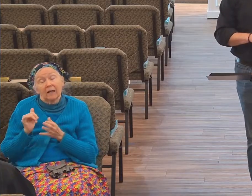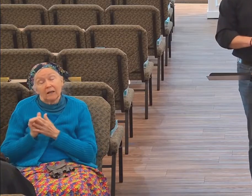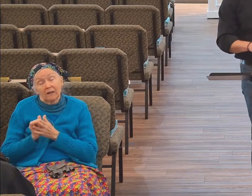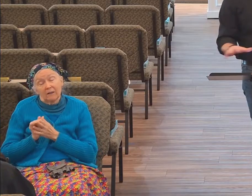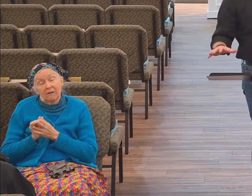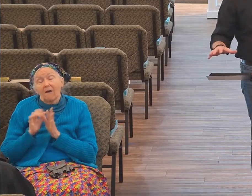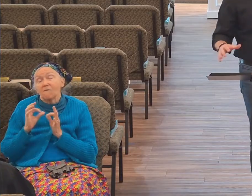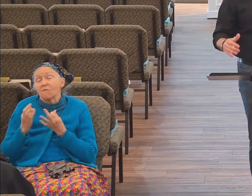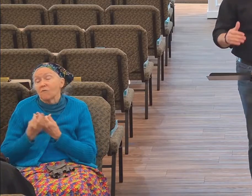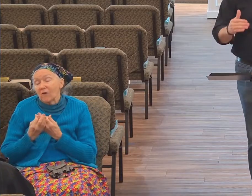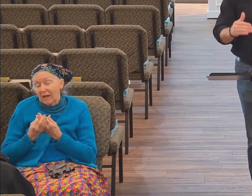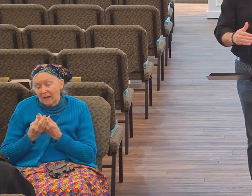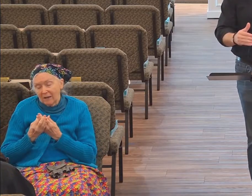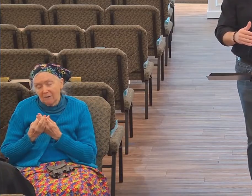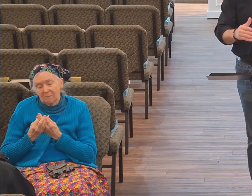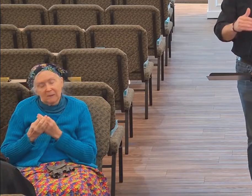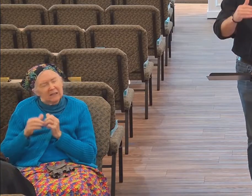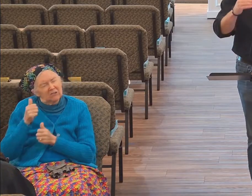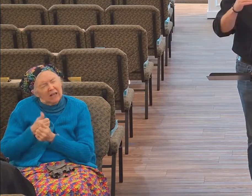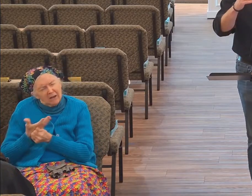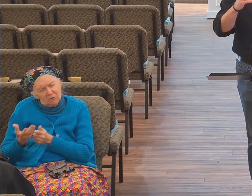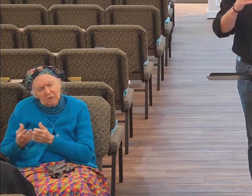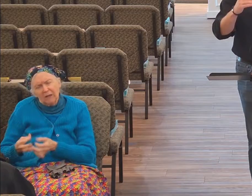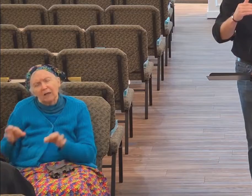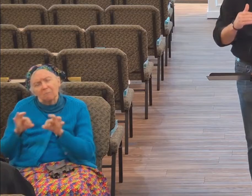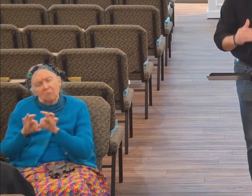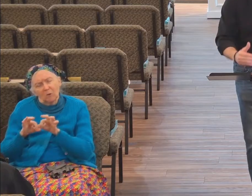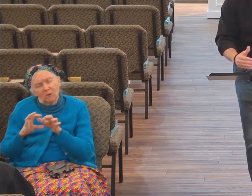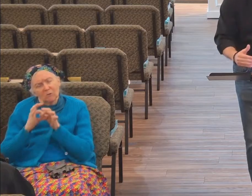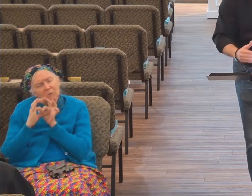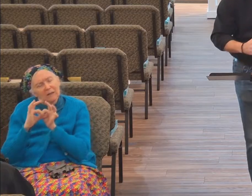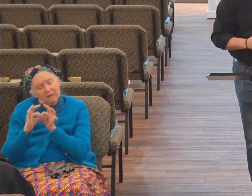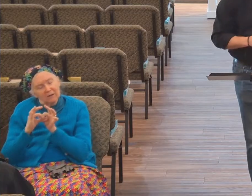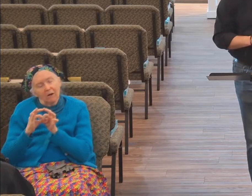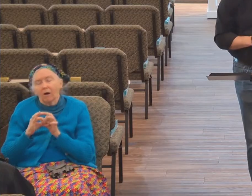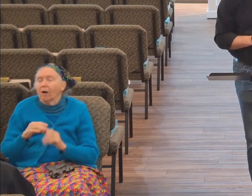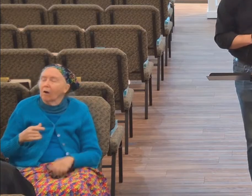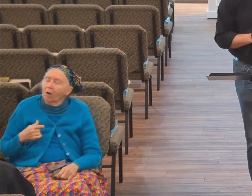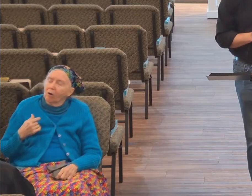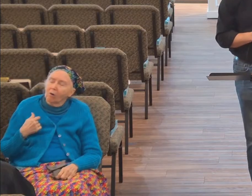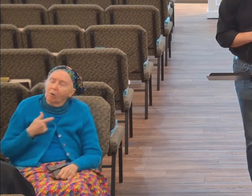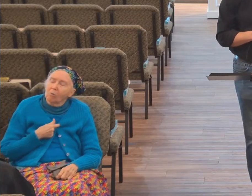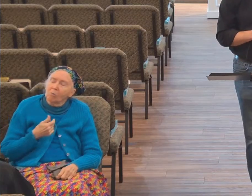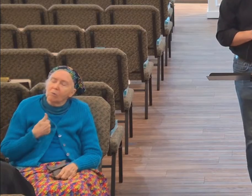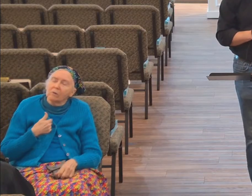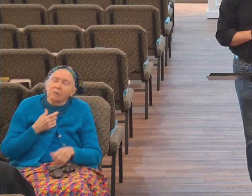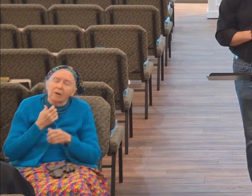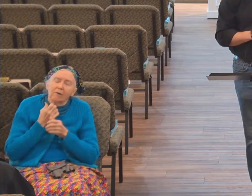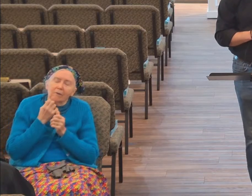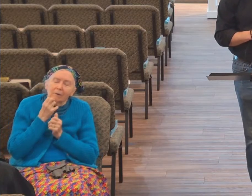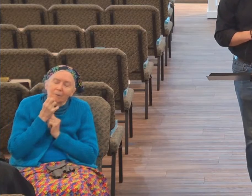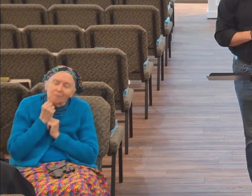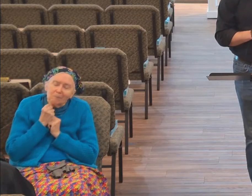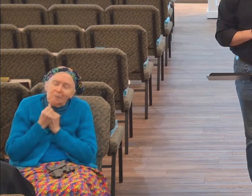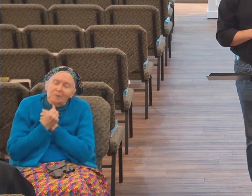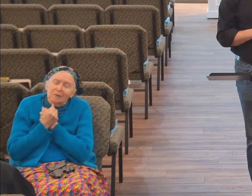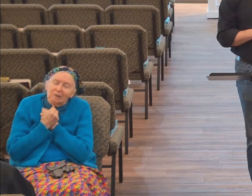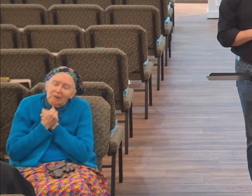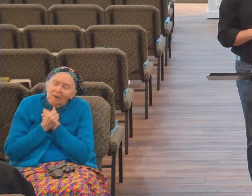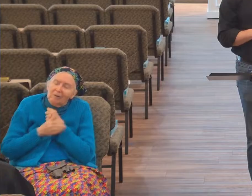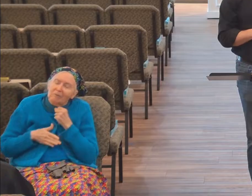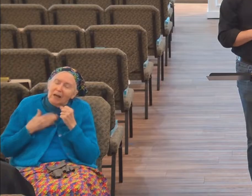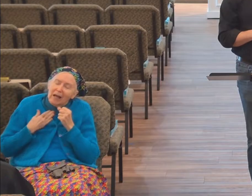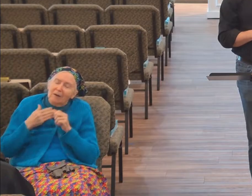That was everything, okay? That's important. So with such affection for you, we were happy to share with you.